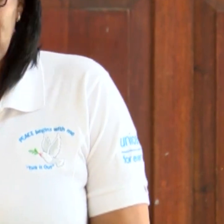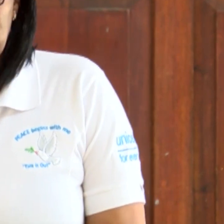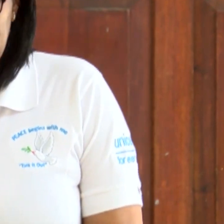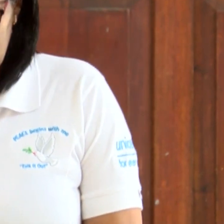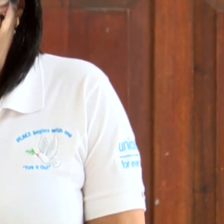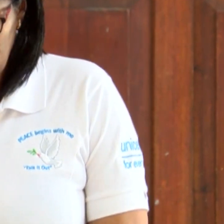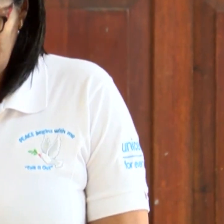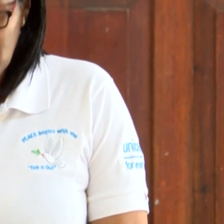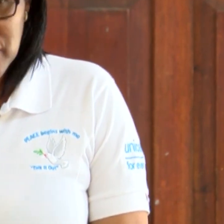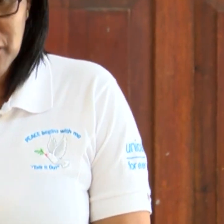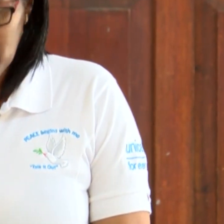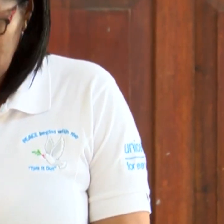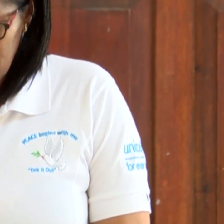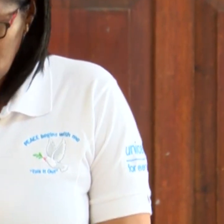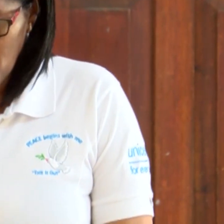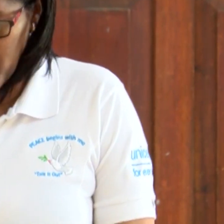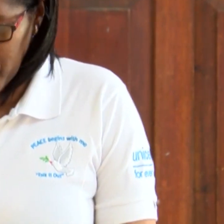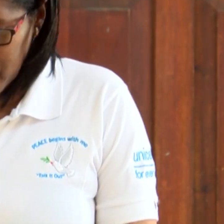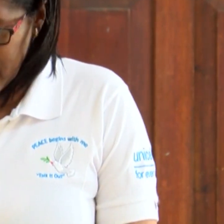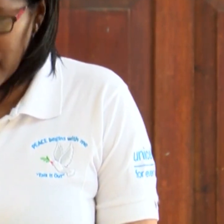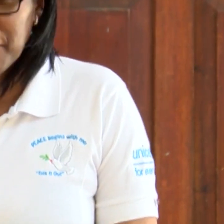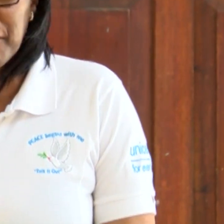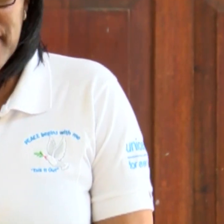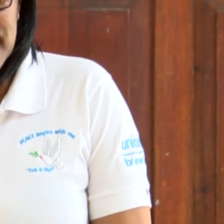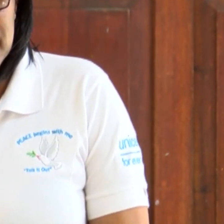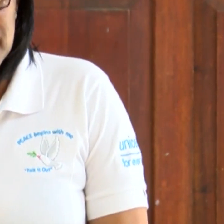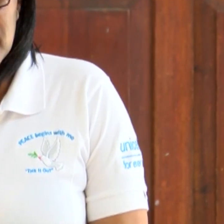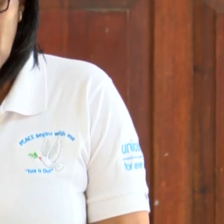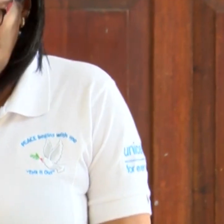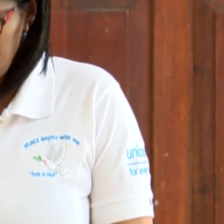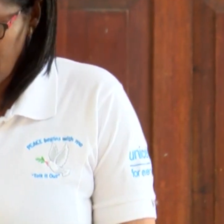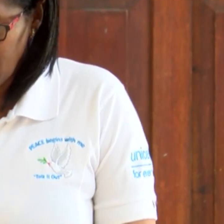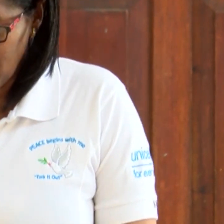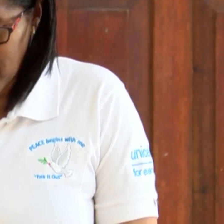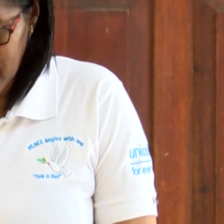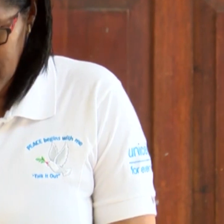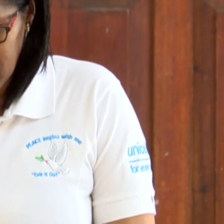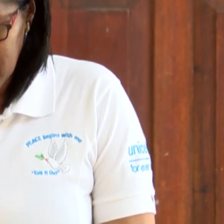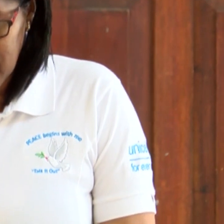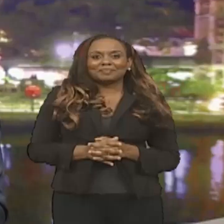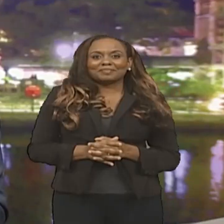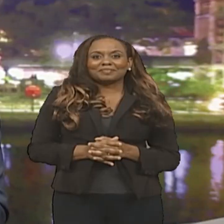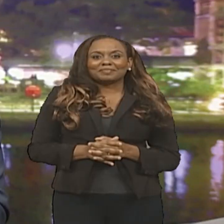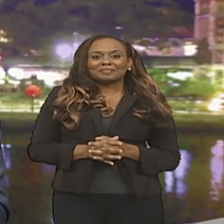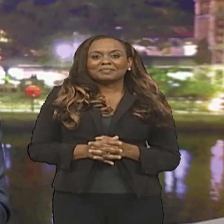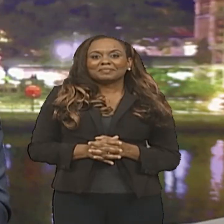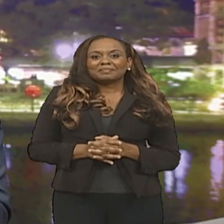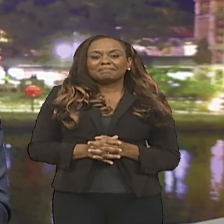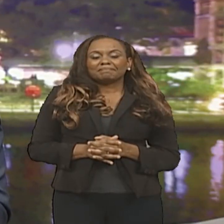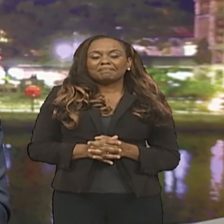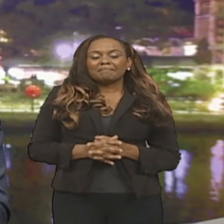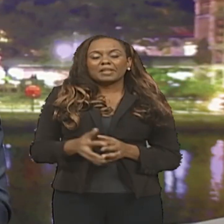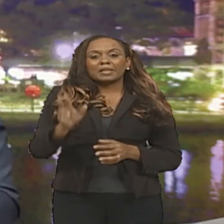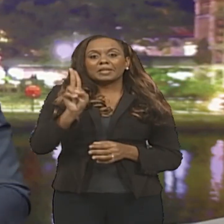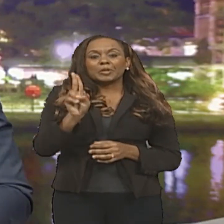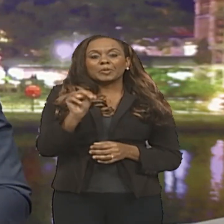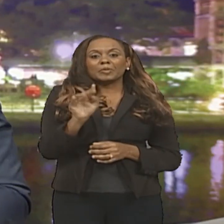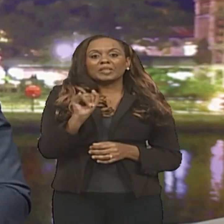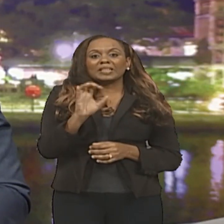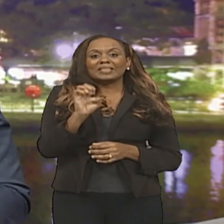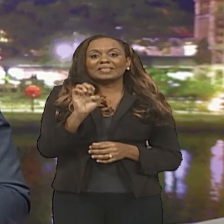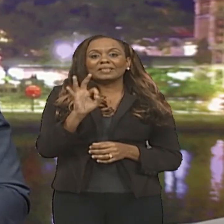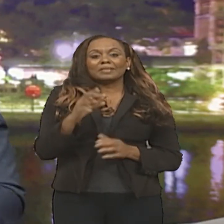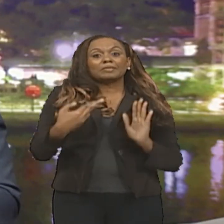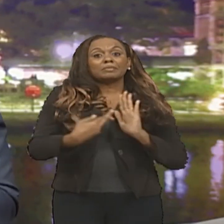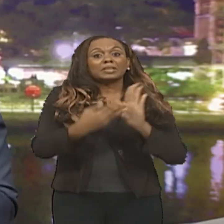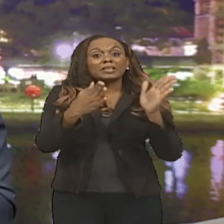This campaign is one initiative to raise your awareness that violence solves nothing. The UNICEF representative for